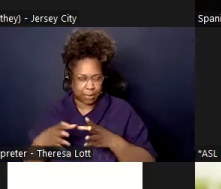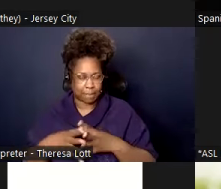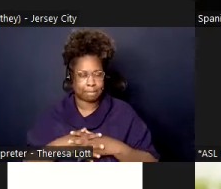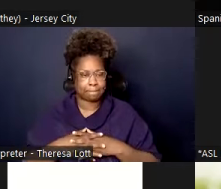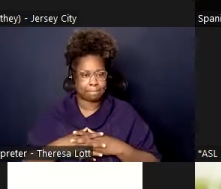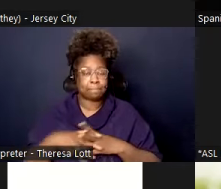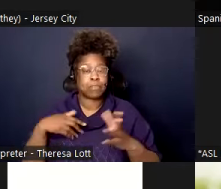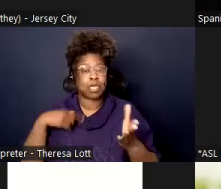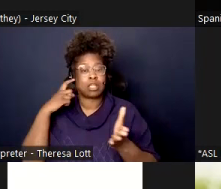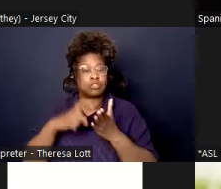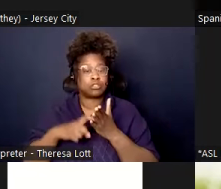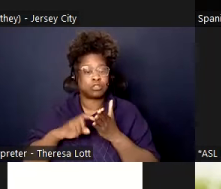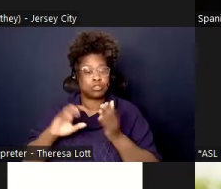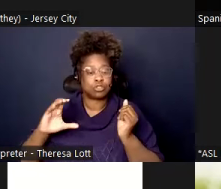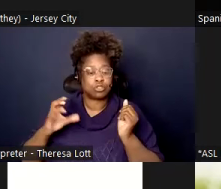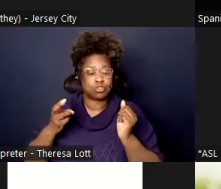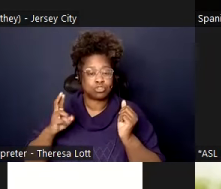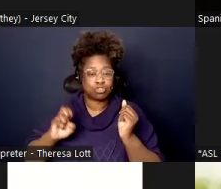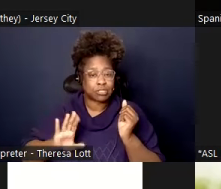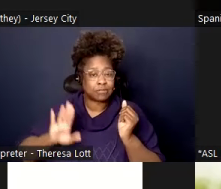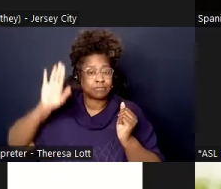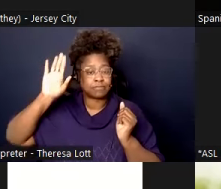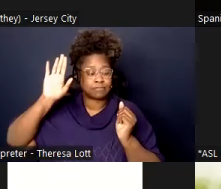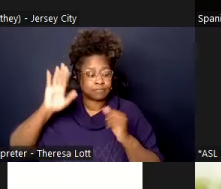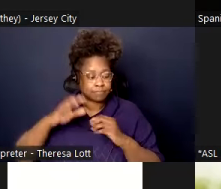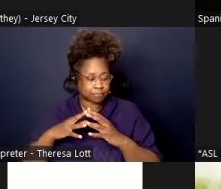I see Chris has raised his hand.